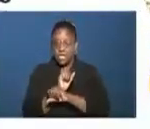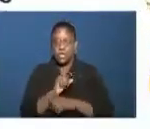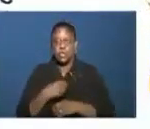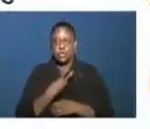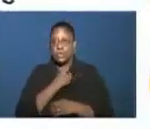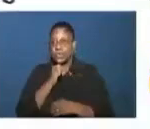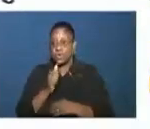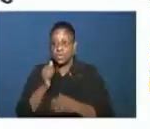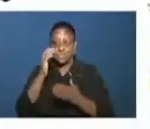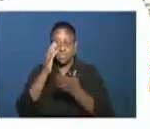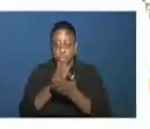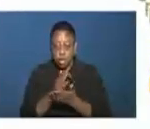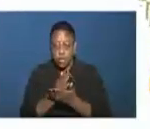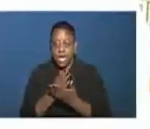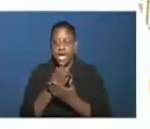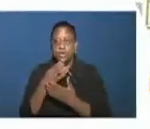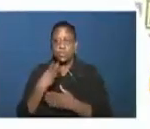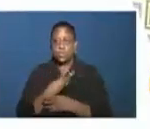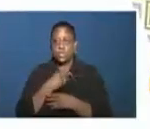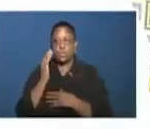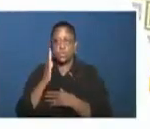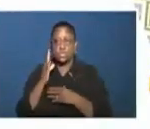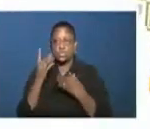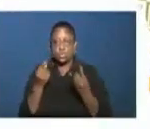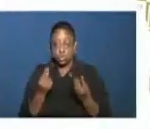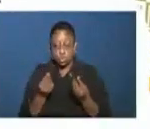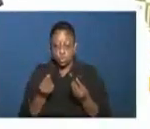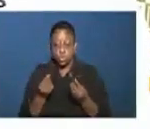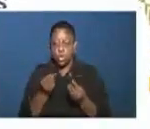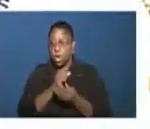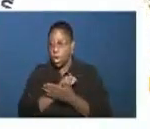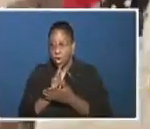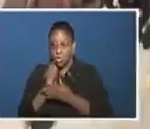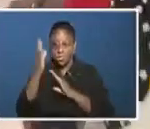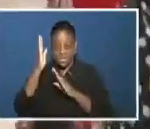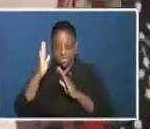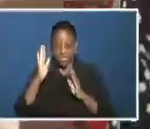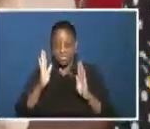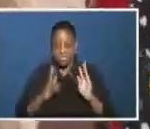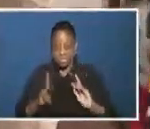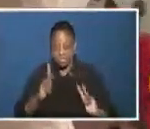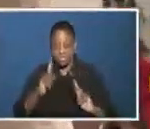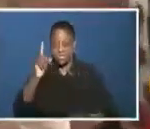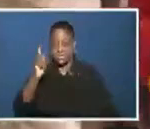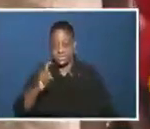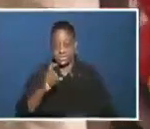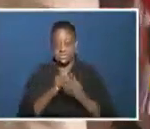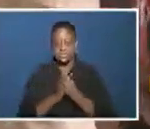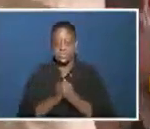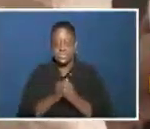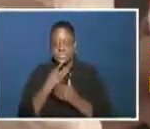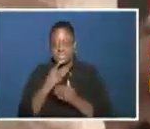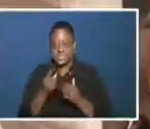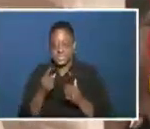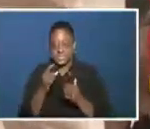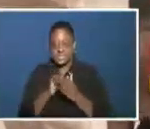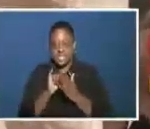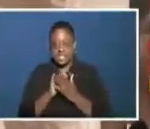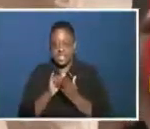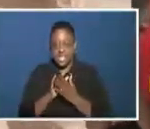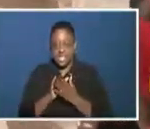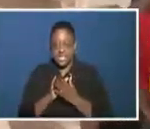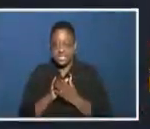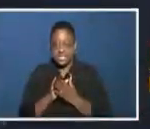strong-armed. We will do what's in the interest of the Bahamian people, all of the Bahamian people. The minister says the plan was to refer the matter to the